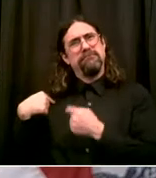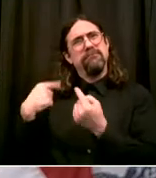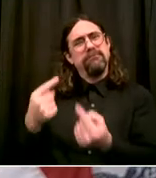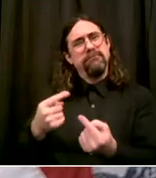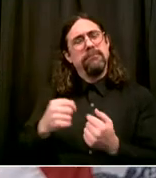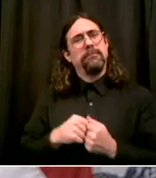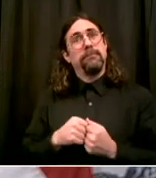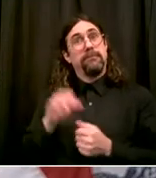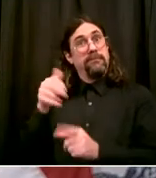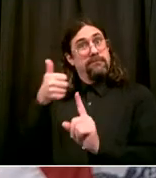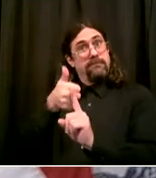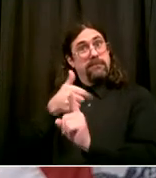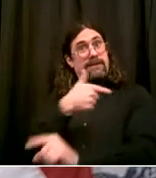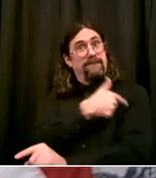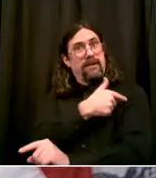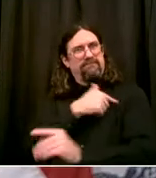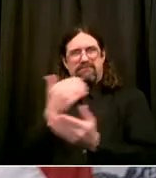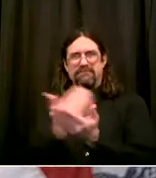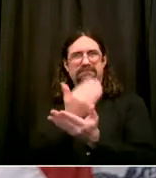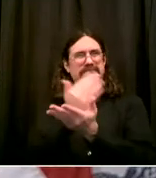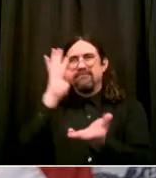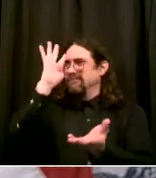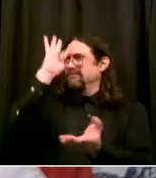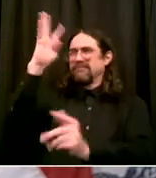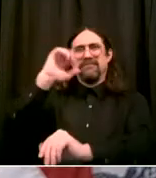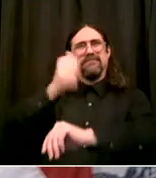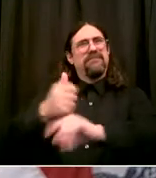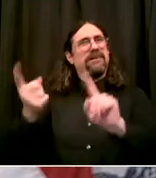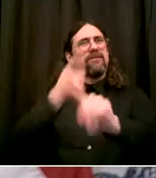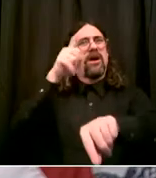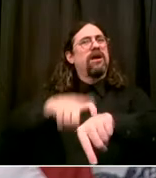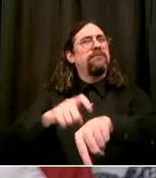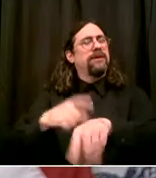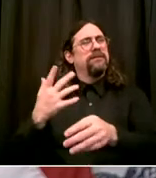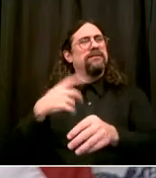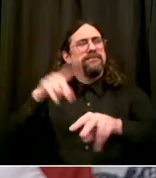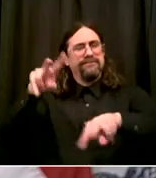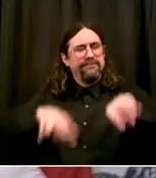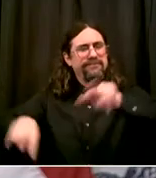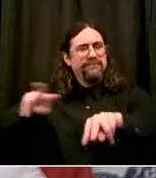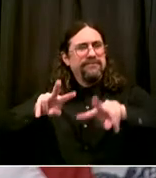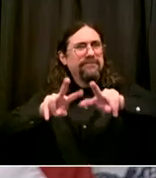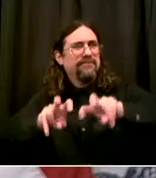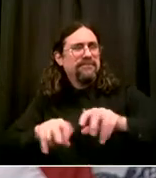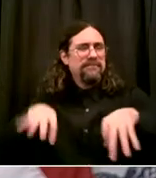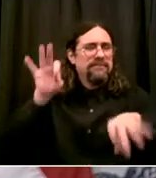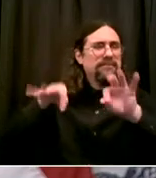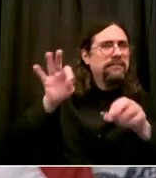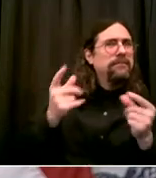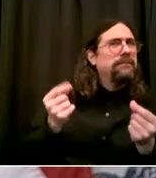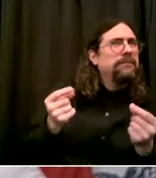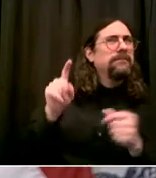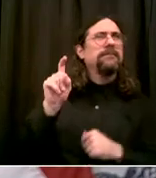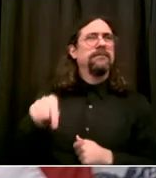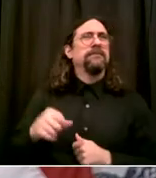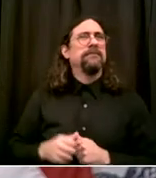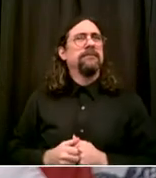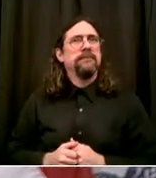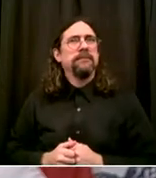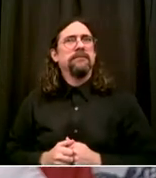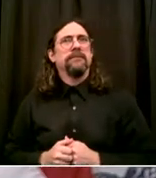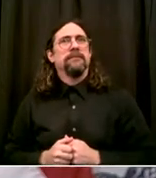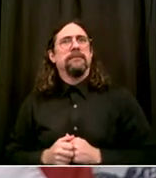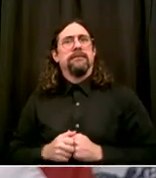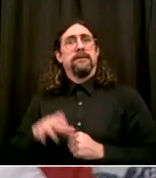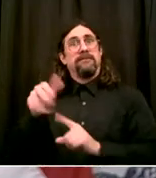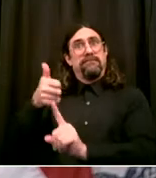could be utilized. One of the things we're saying here is that we need the federal government to really be committed to speeding this process and